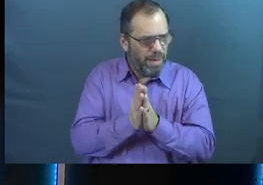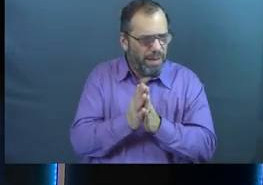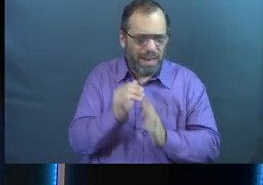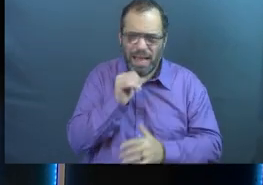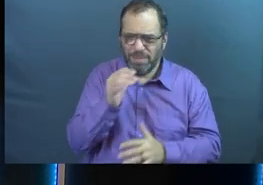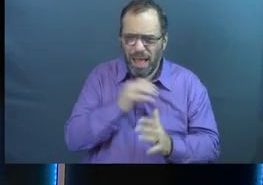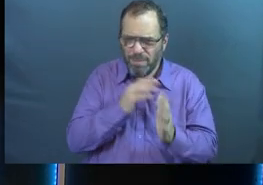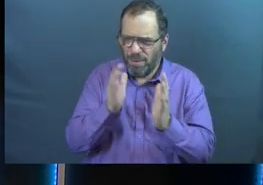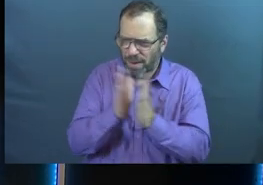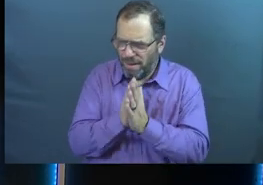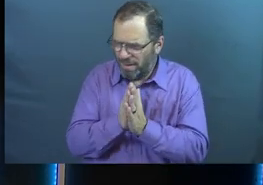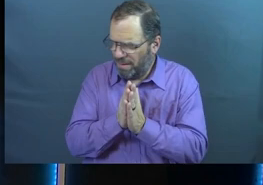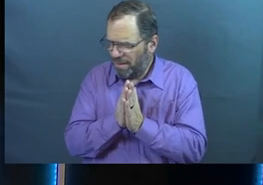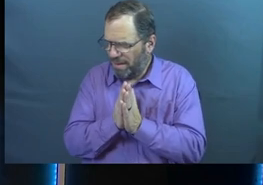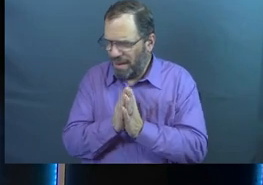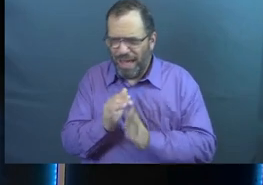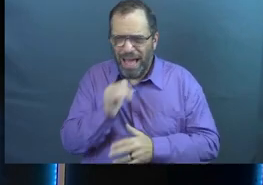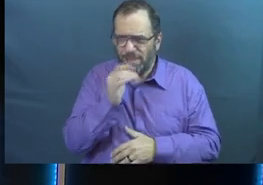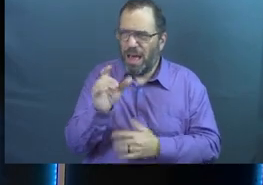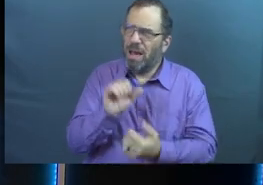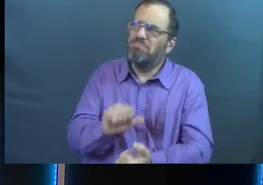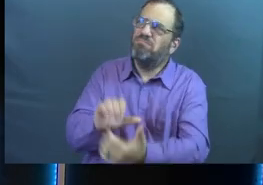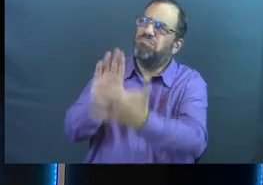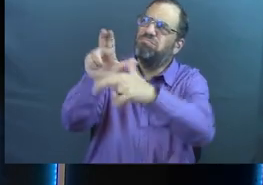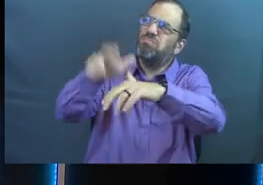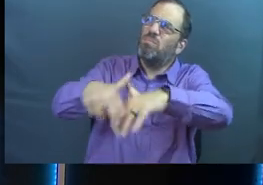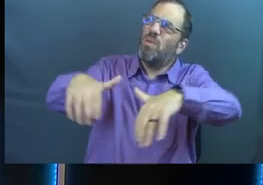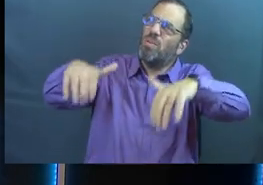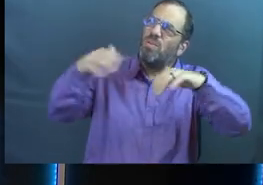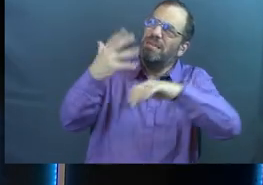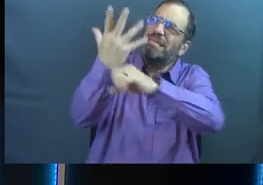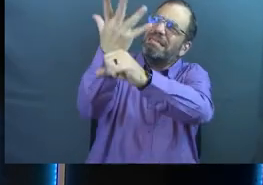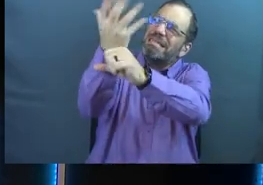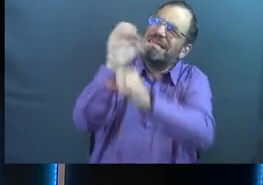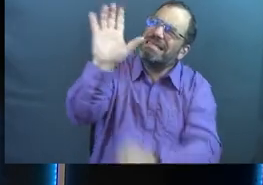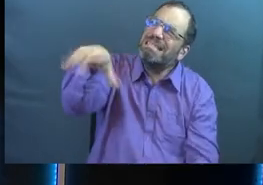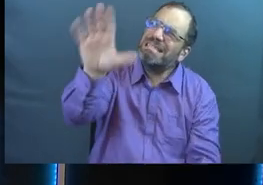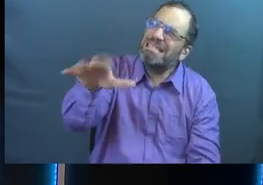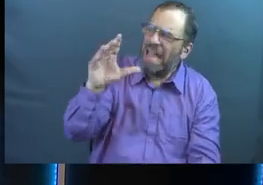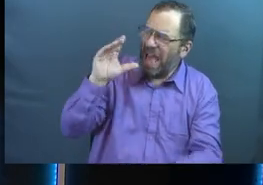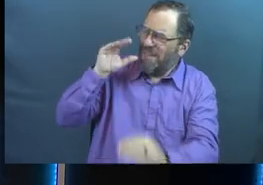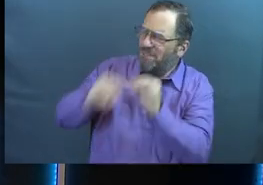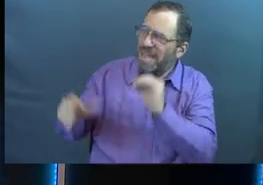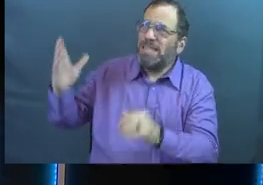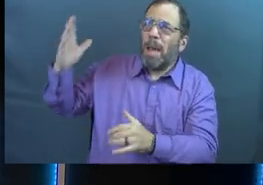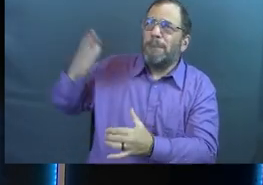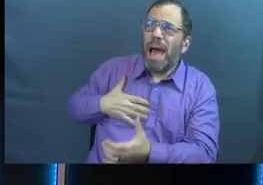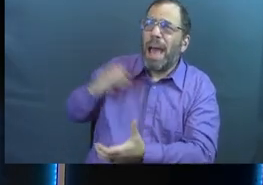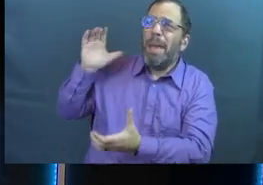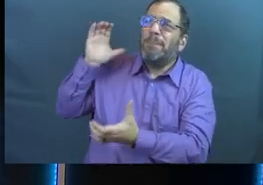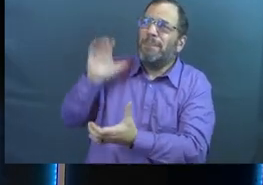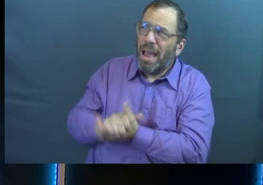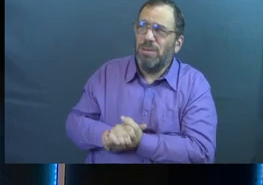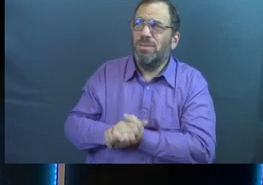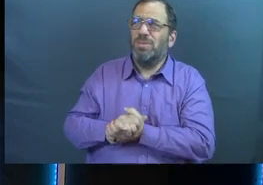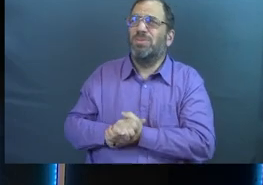praying. I'm not going before the throne and begging God, fix my marriage.